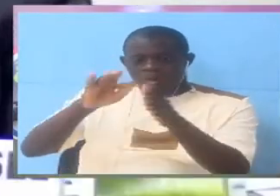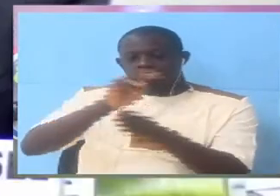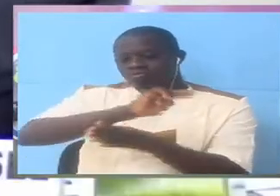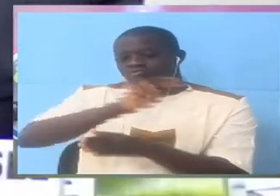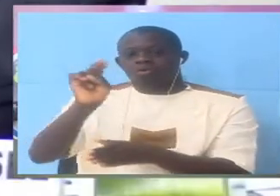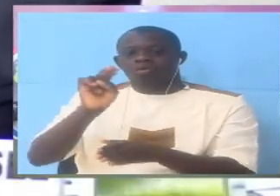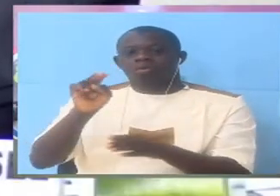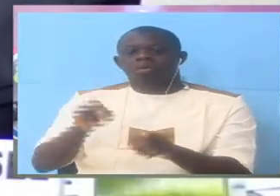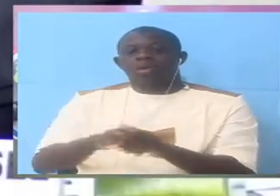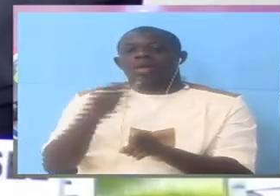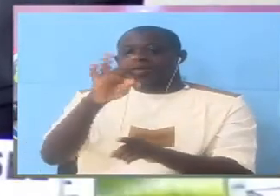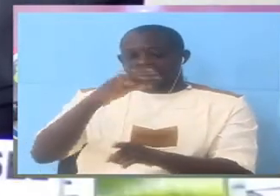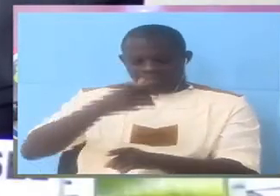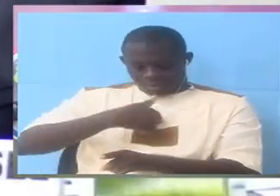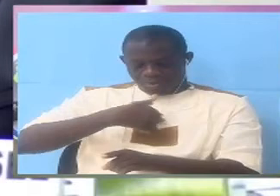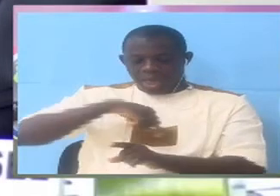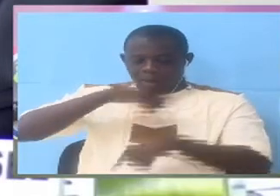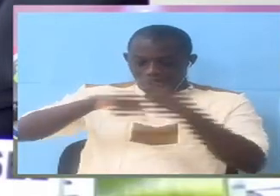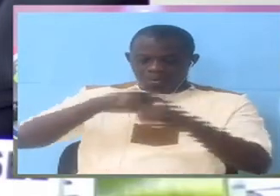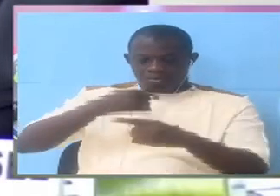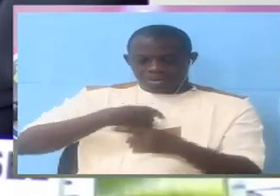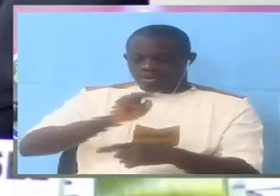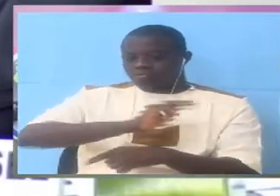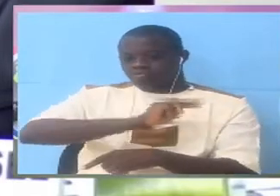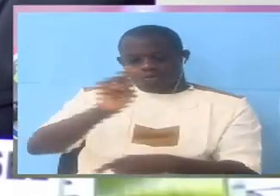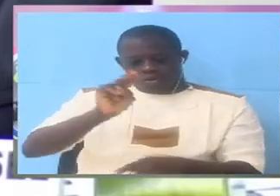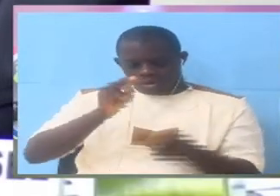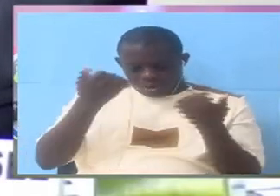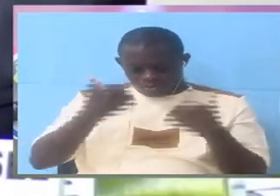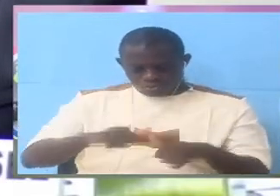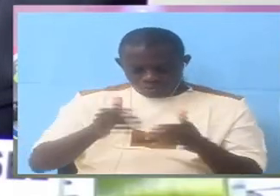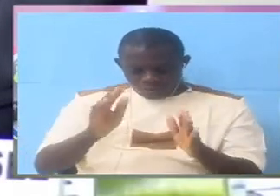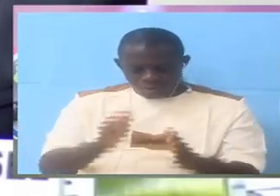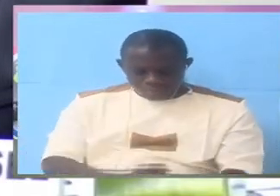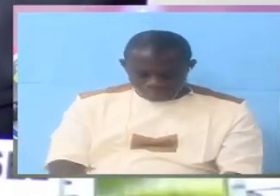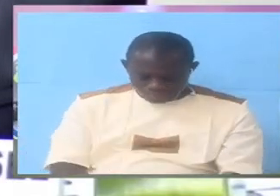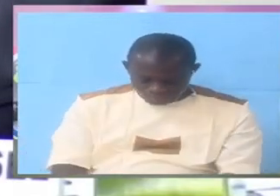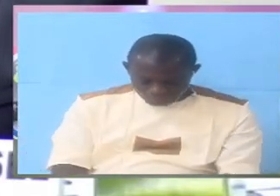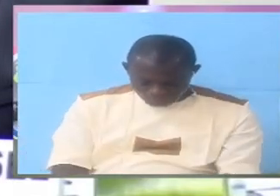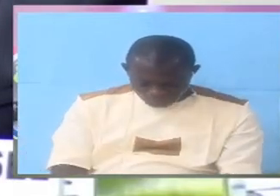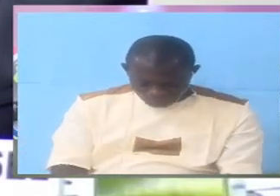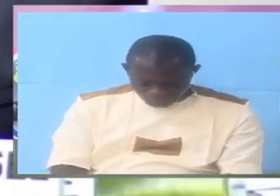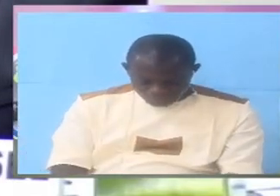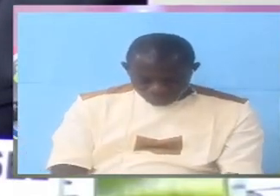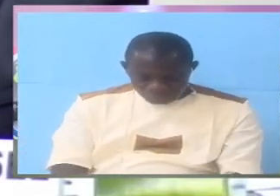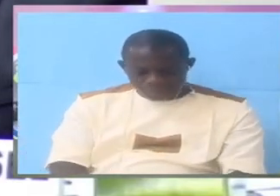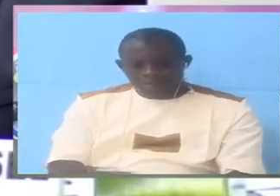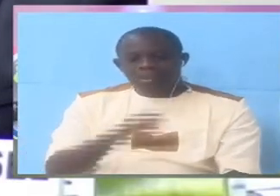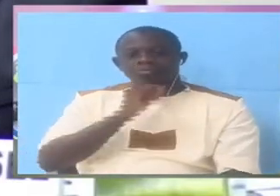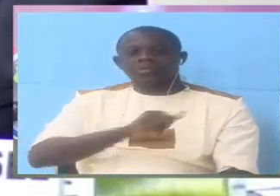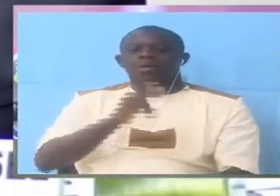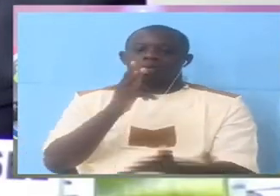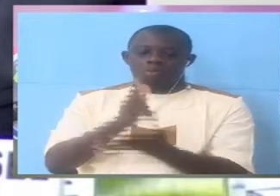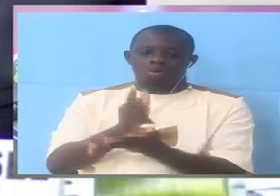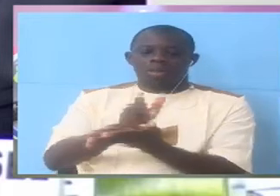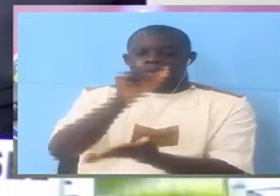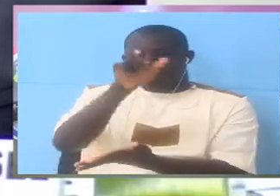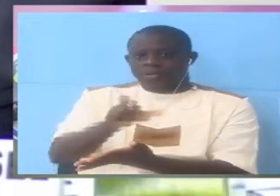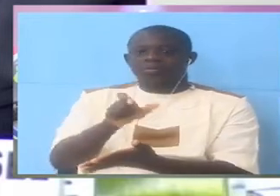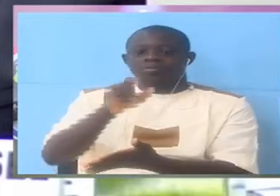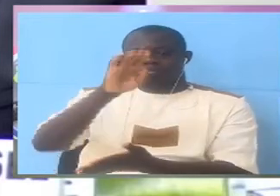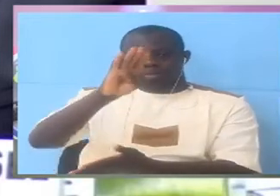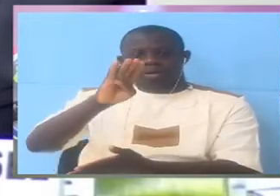I am concerned. Mr. Witness, it's all right. But Samba Jallo said he was undressed.